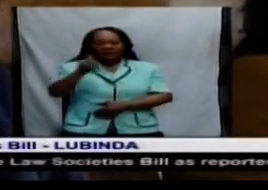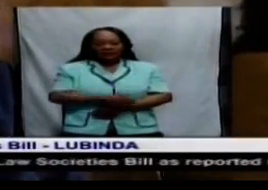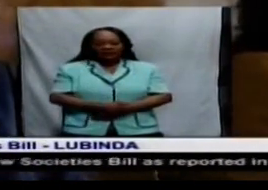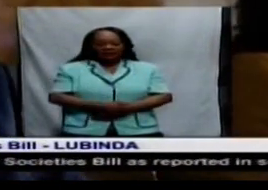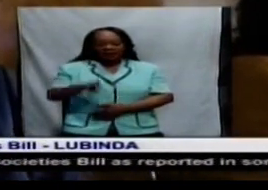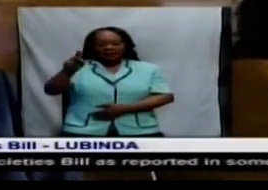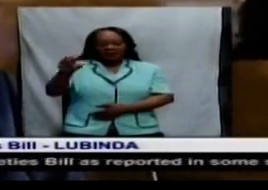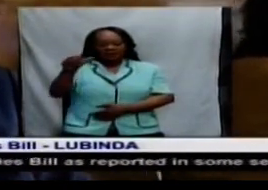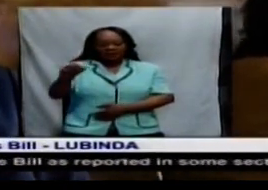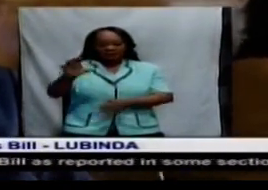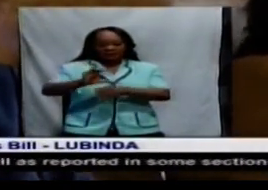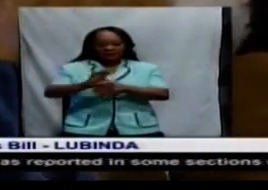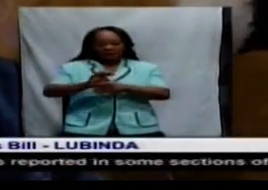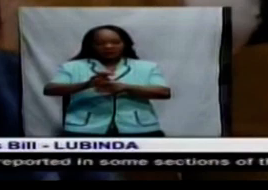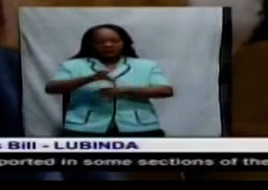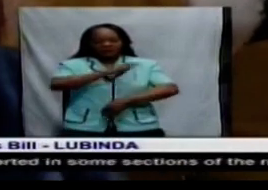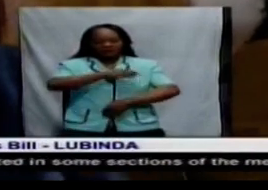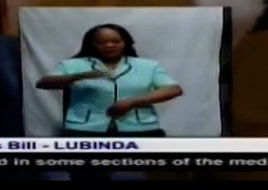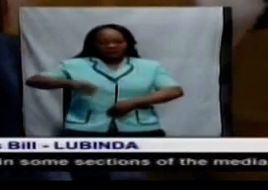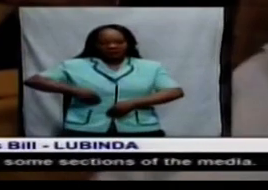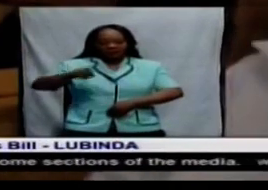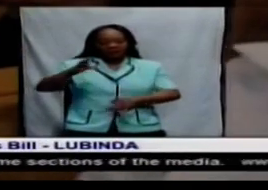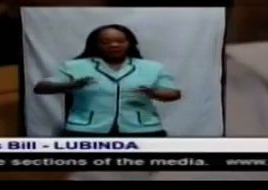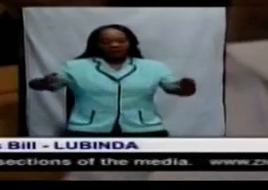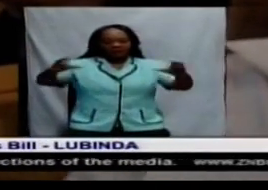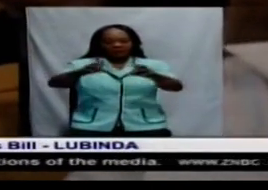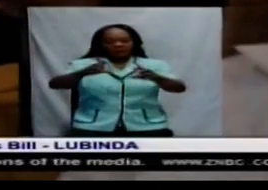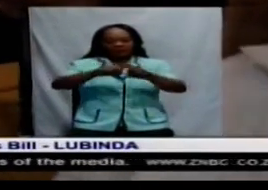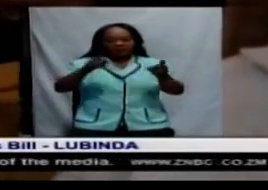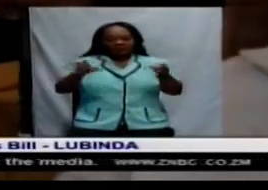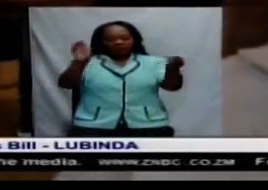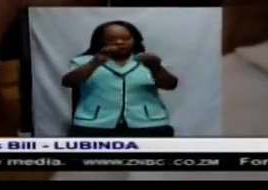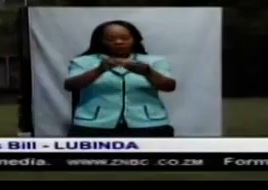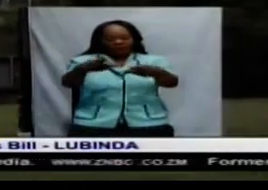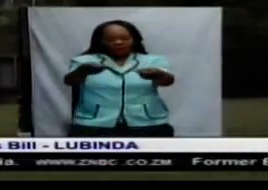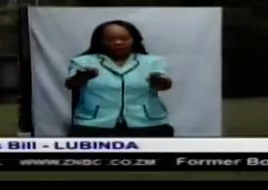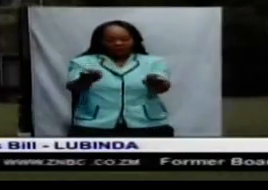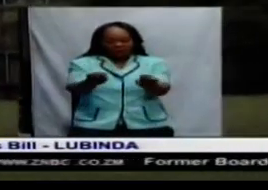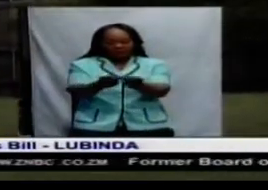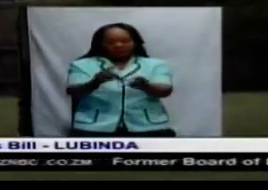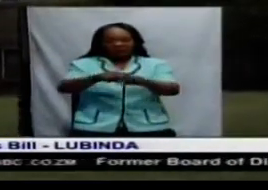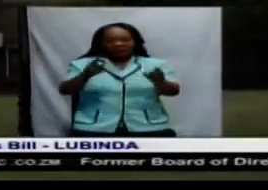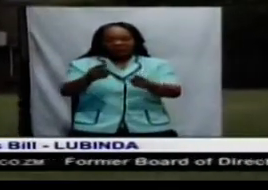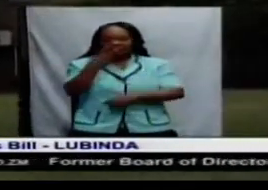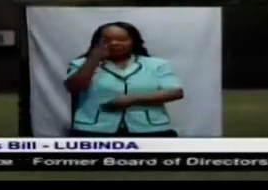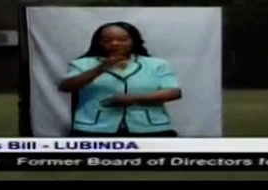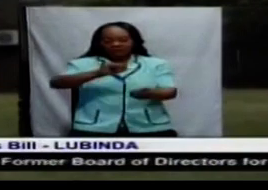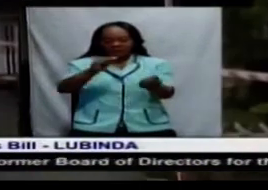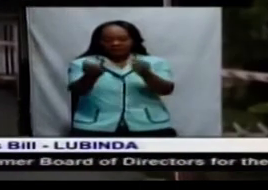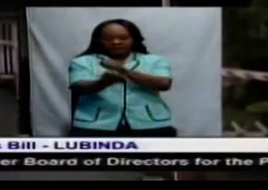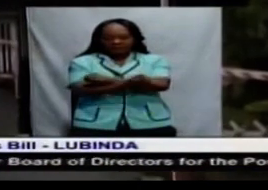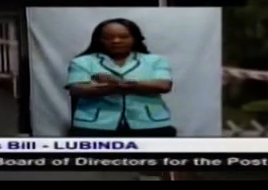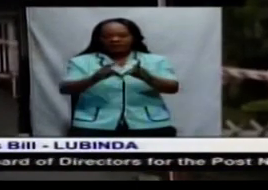Permanent Secretary, who is a member of the committee that has been put in place to look at the transformation of the